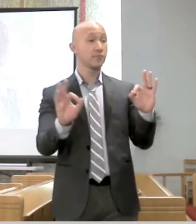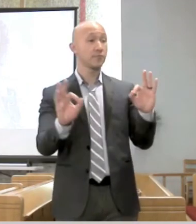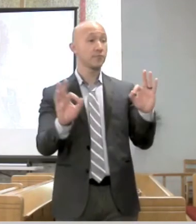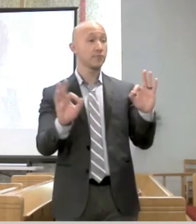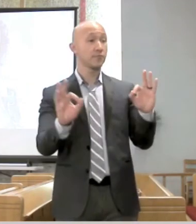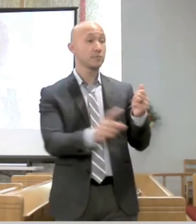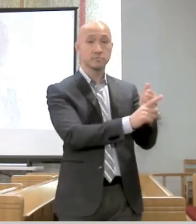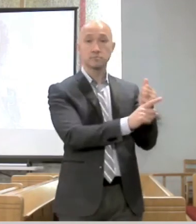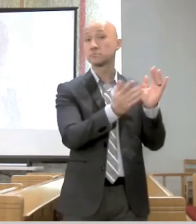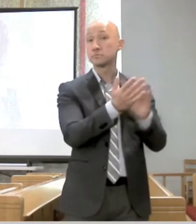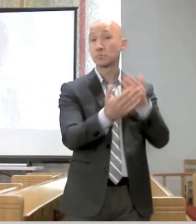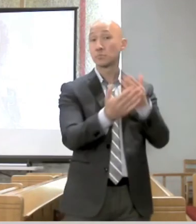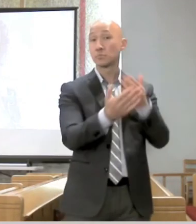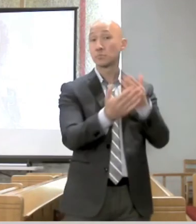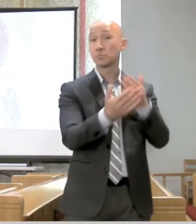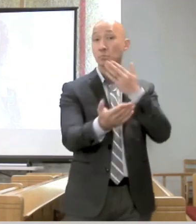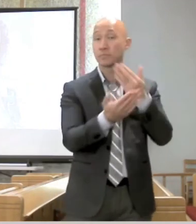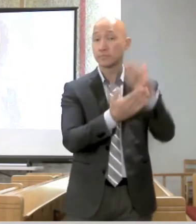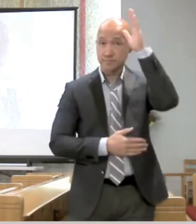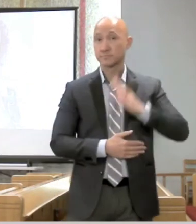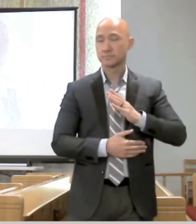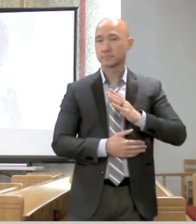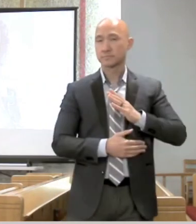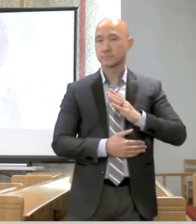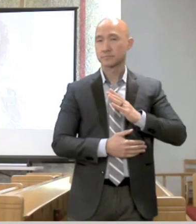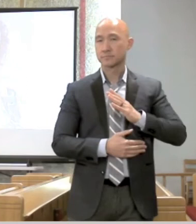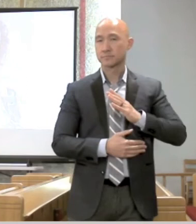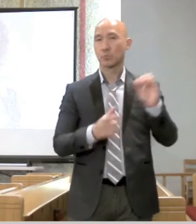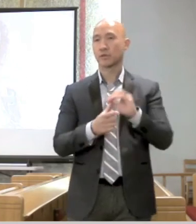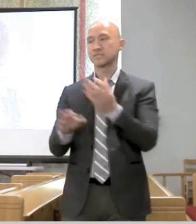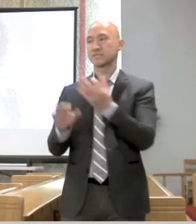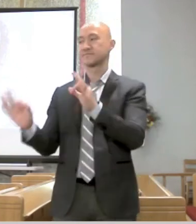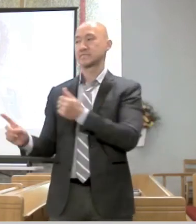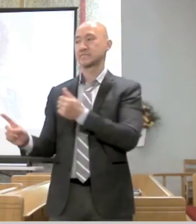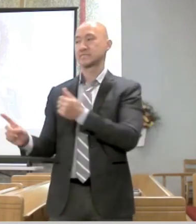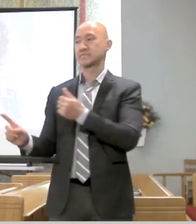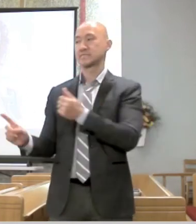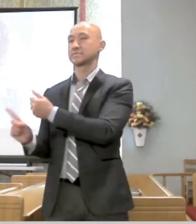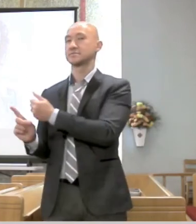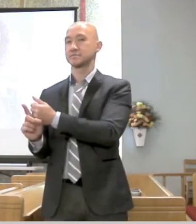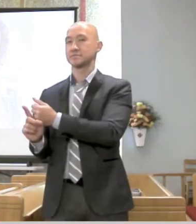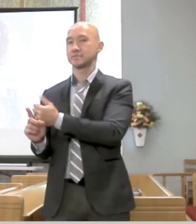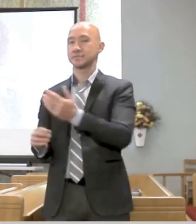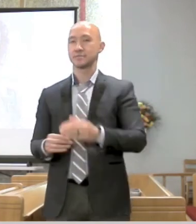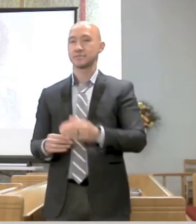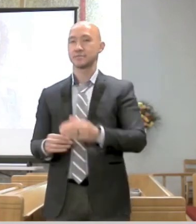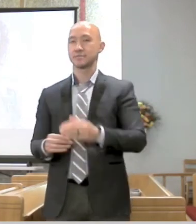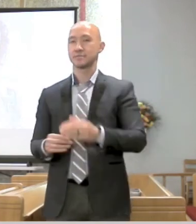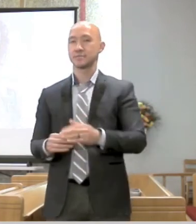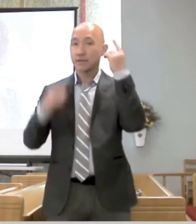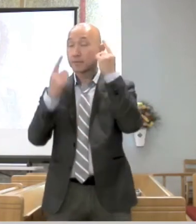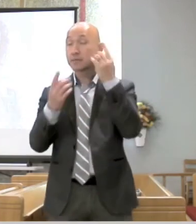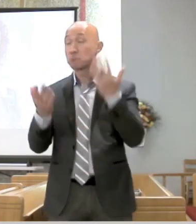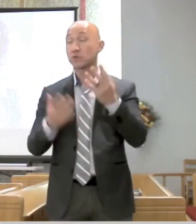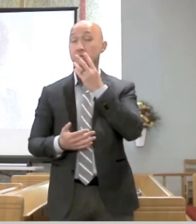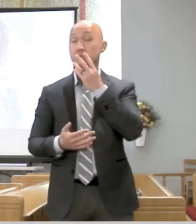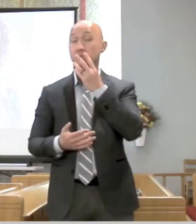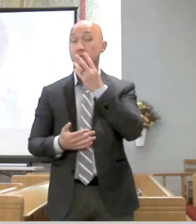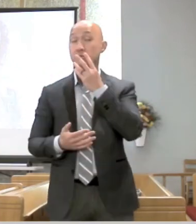Barabbas. But Jesus? Who do you want me to free to you? What about